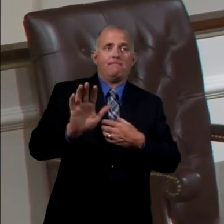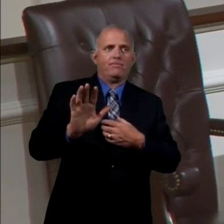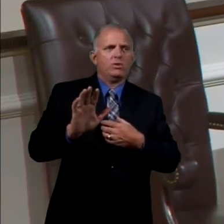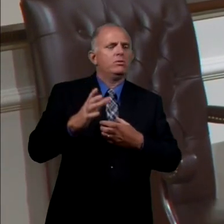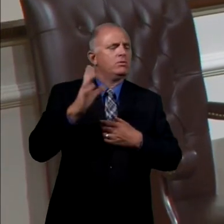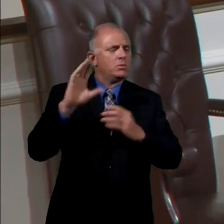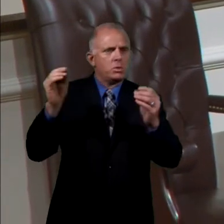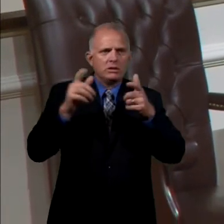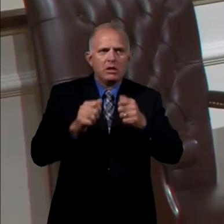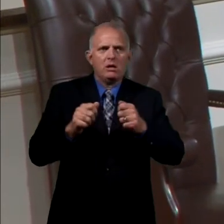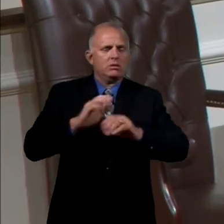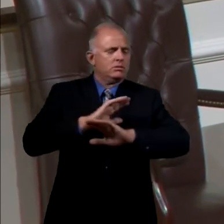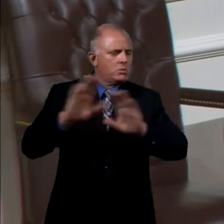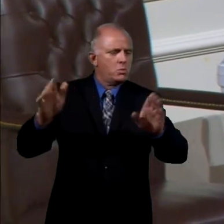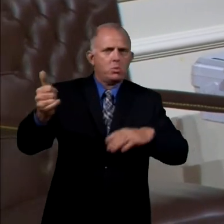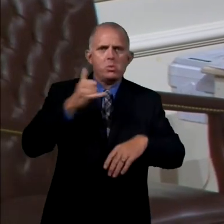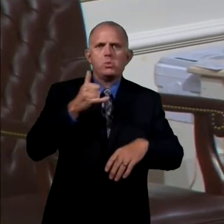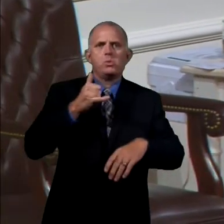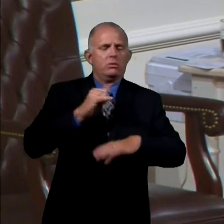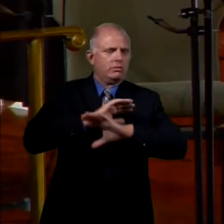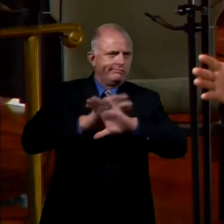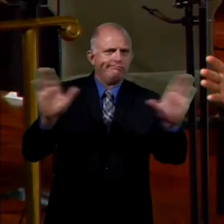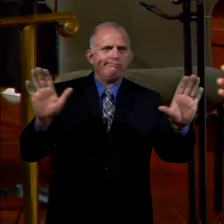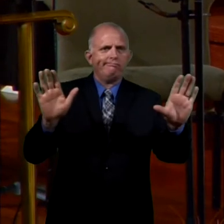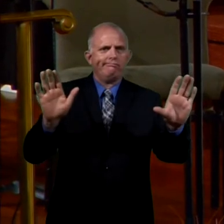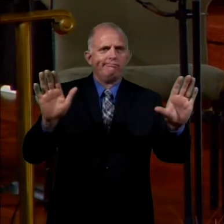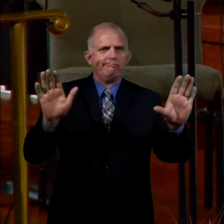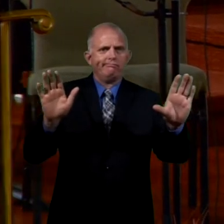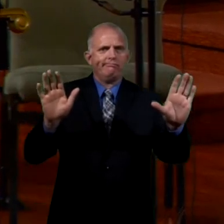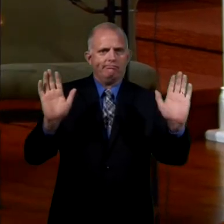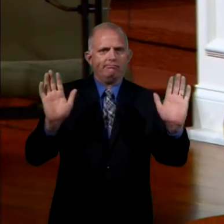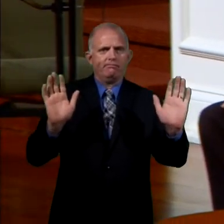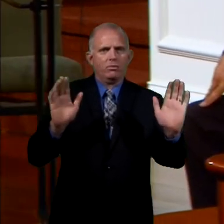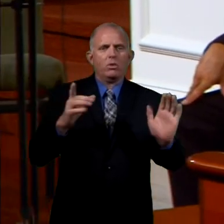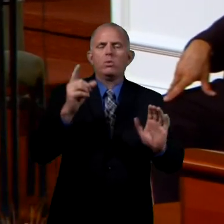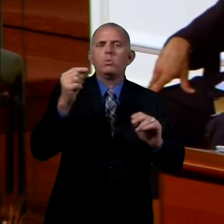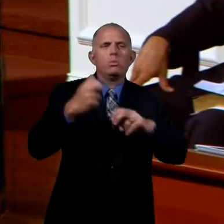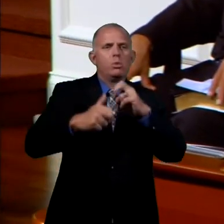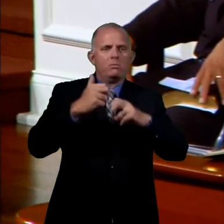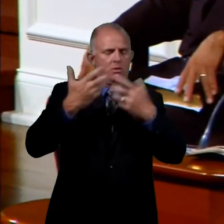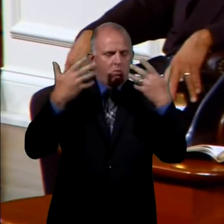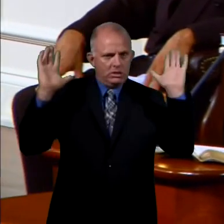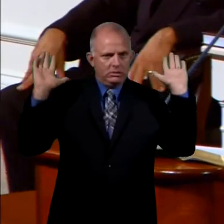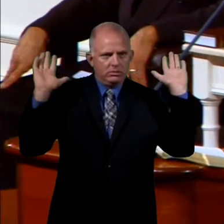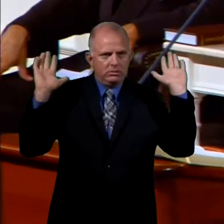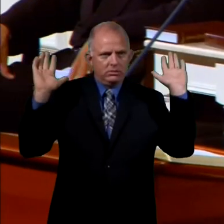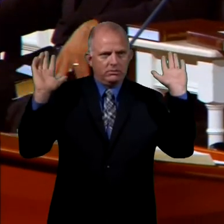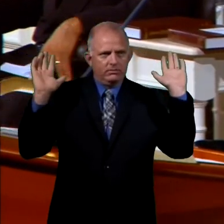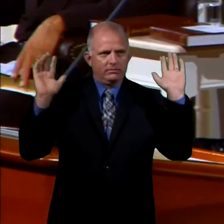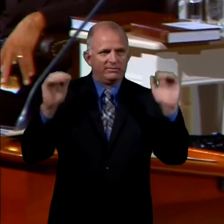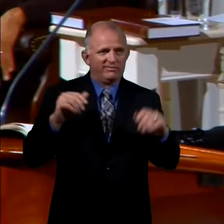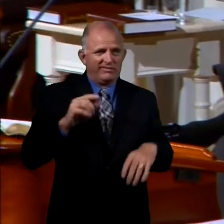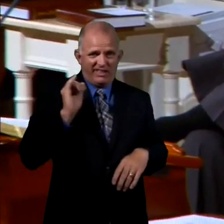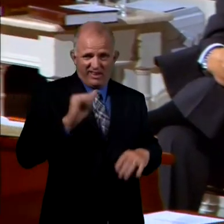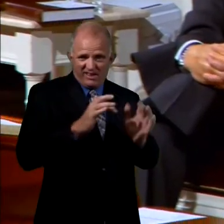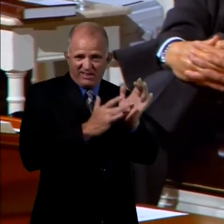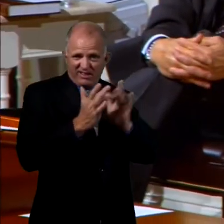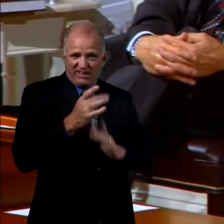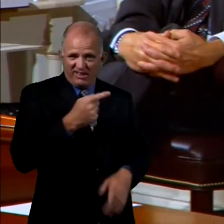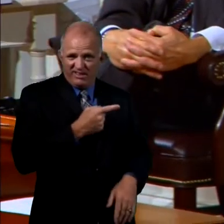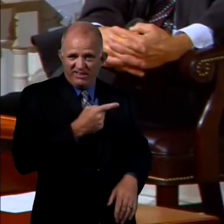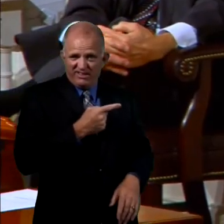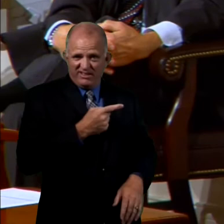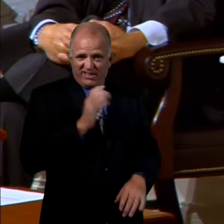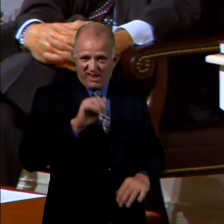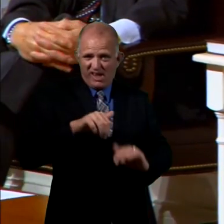one more phone call. Man, I don't want one more email. I don't want one more problem. I don't want one more thing. What did Jesus, did he ever deal with that stress? Did he ever deal with